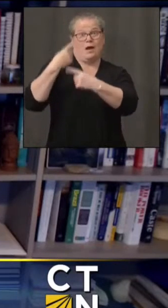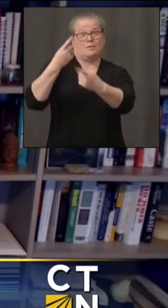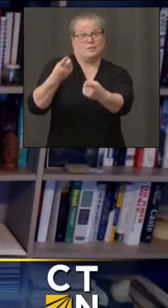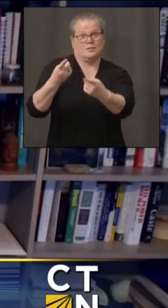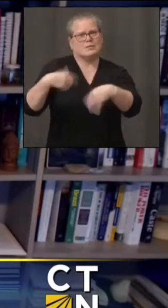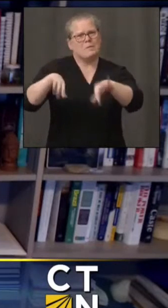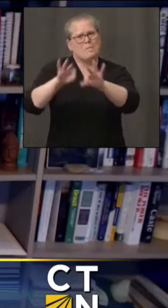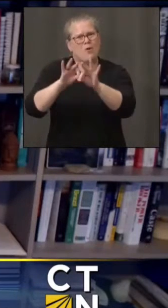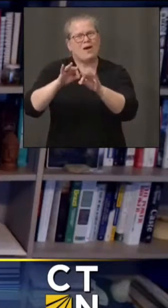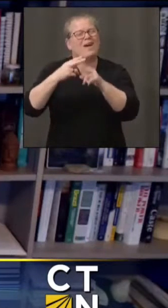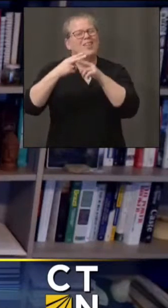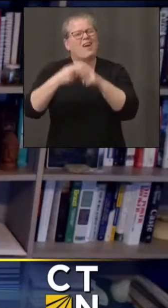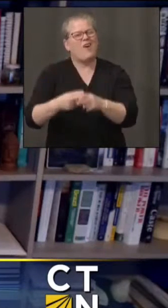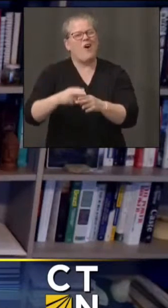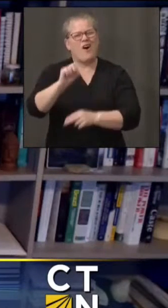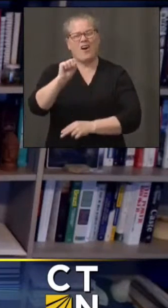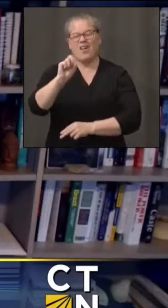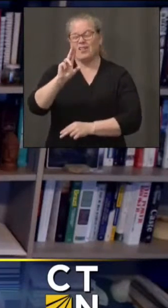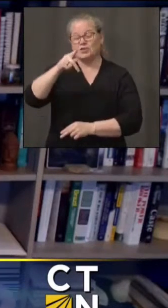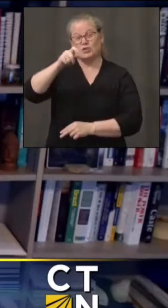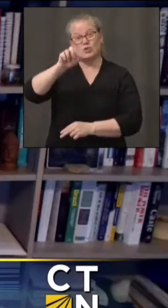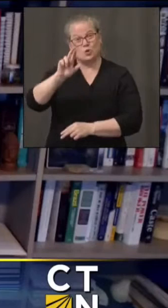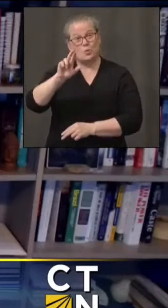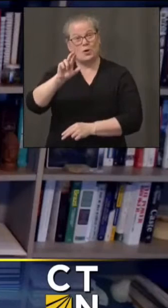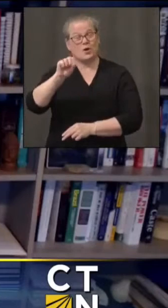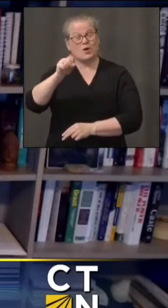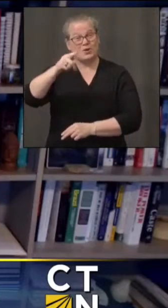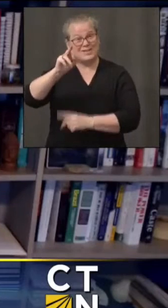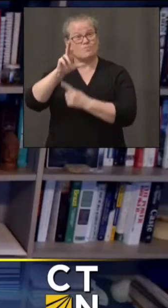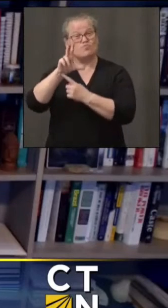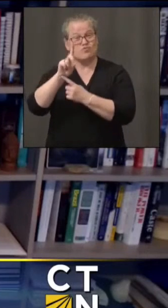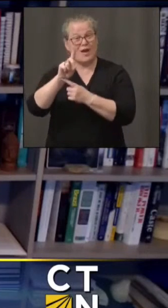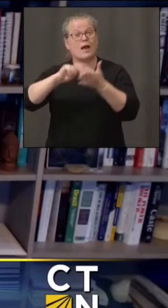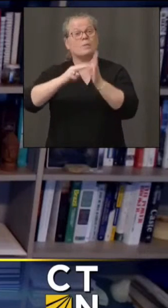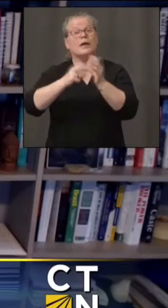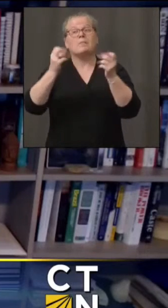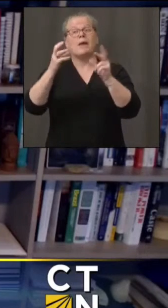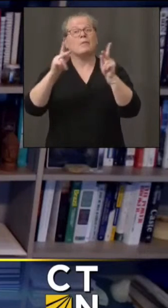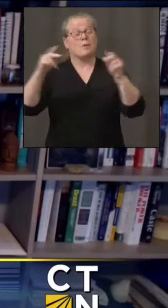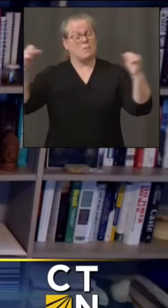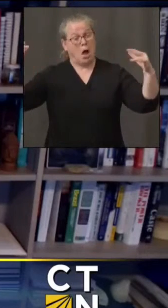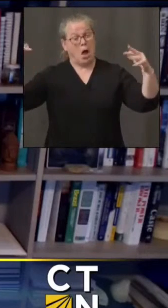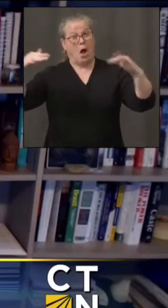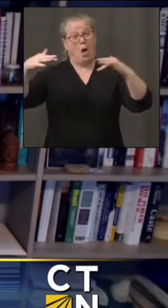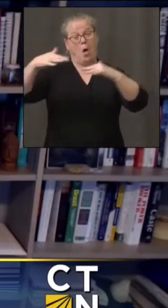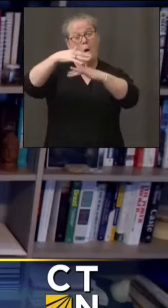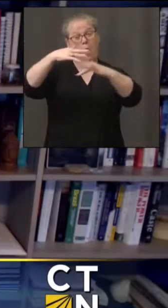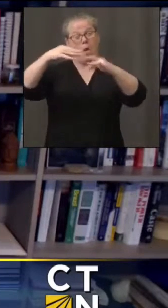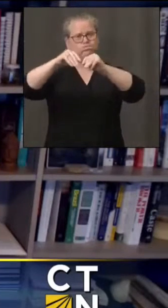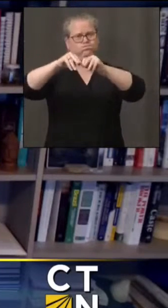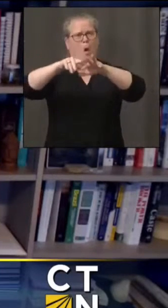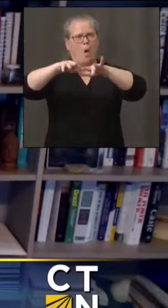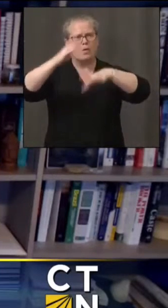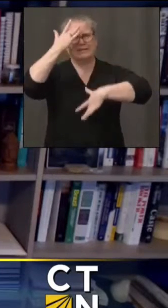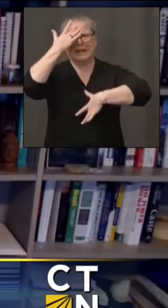events. And these super spreading events, the probability of them increase exponentially or increase when we